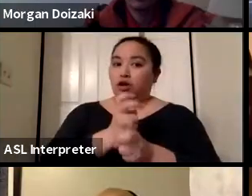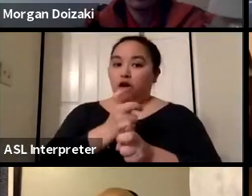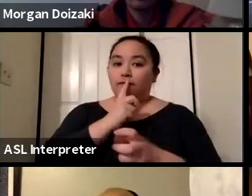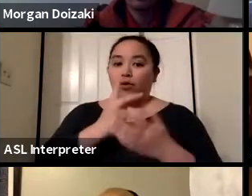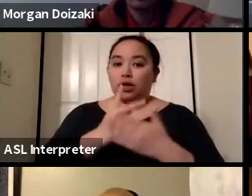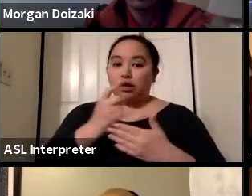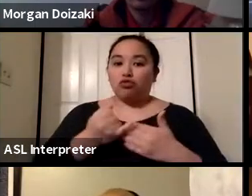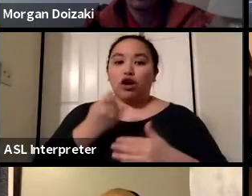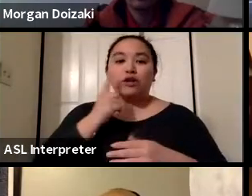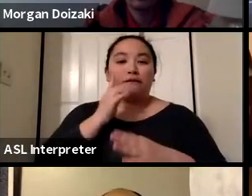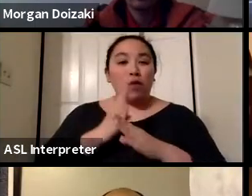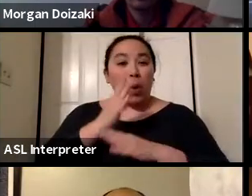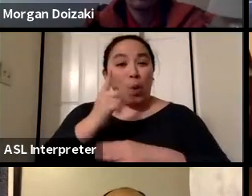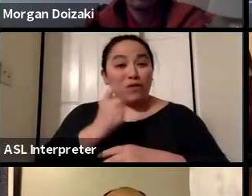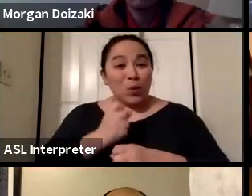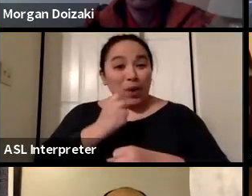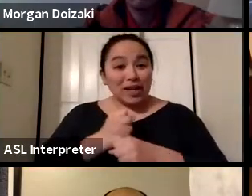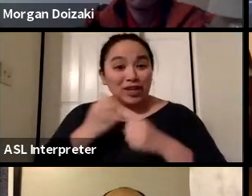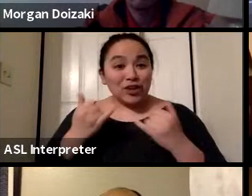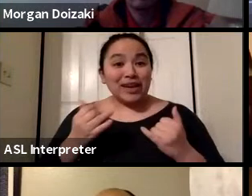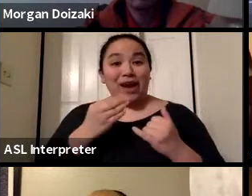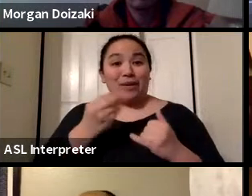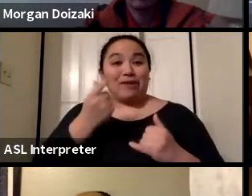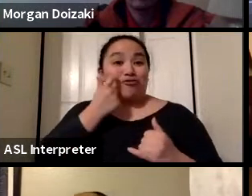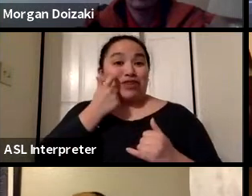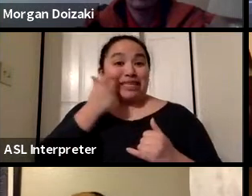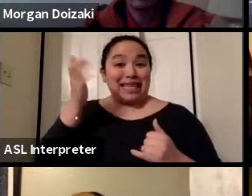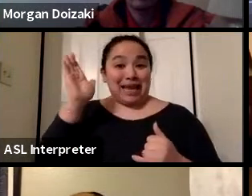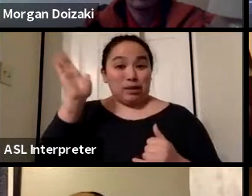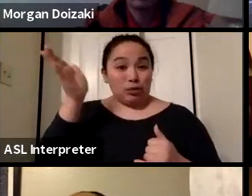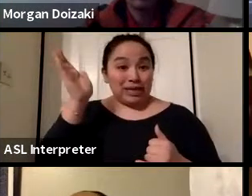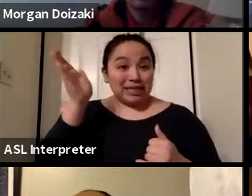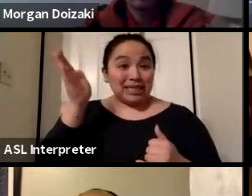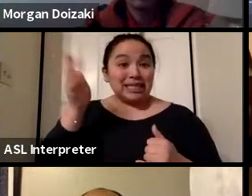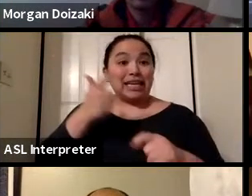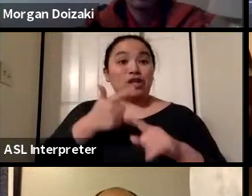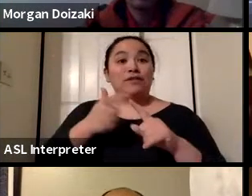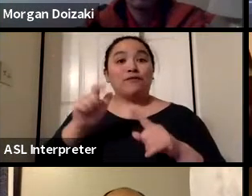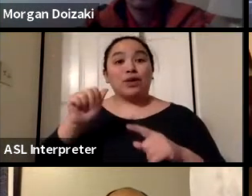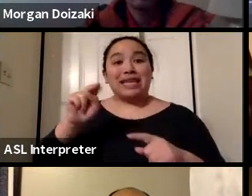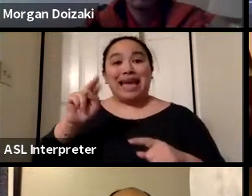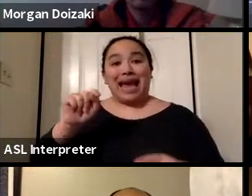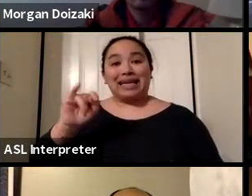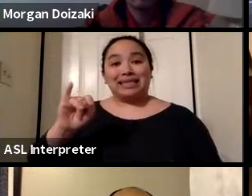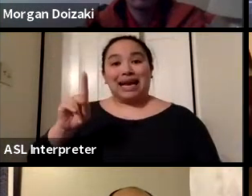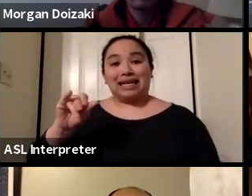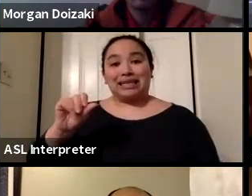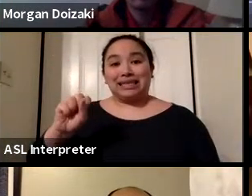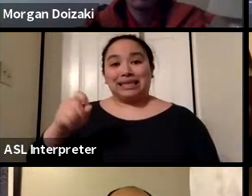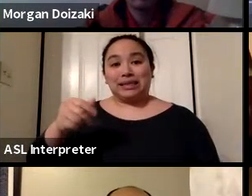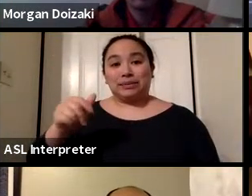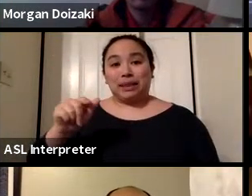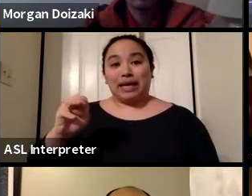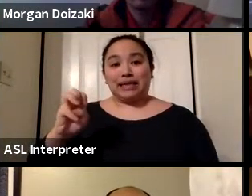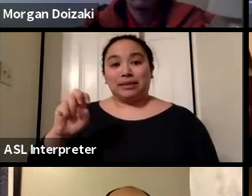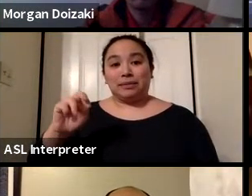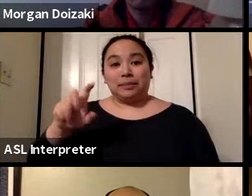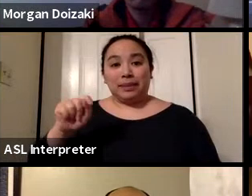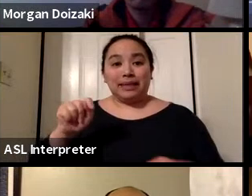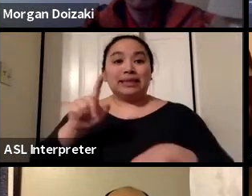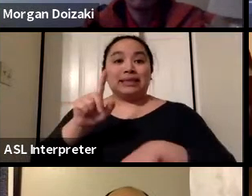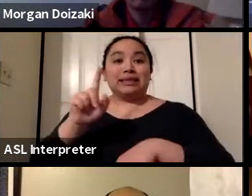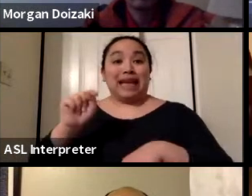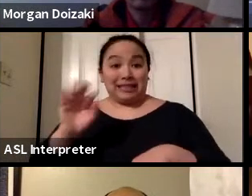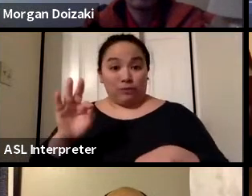little over a year now and recently gave a presentation to the Anti-Displacement Task Force and the Fresno City